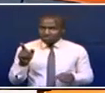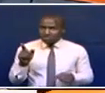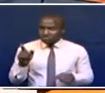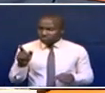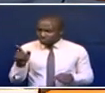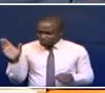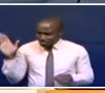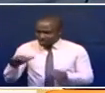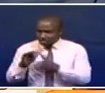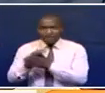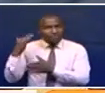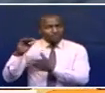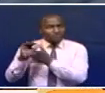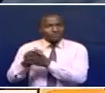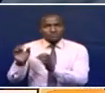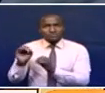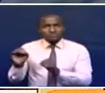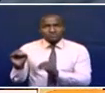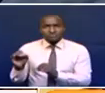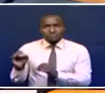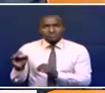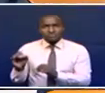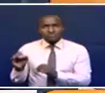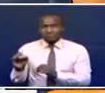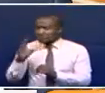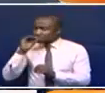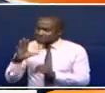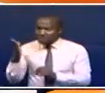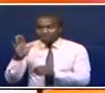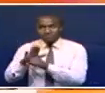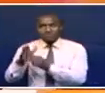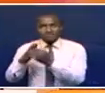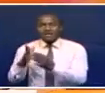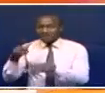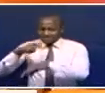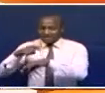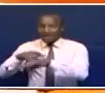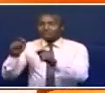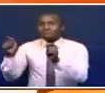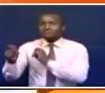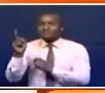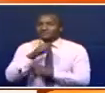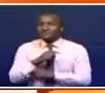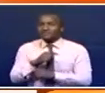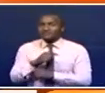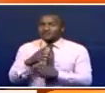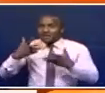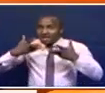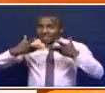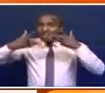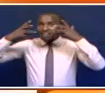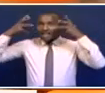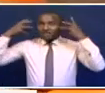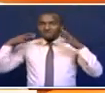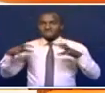You could always be House Majority Leader or Speaker. No. Times have changed, my friend. The lion has brought out the